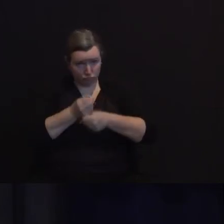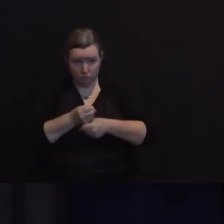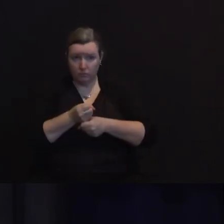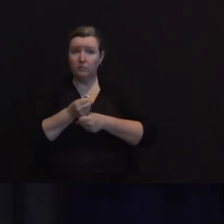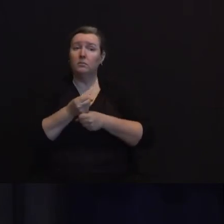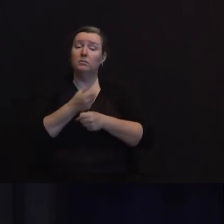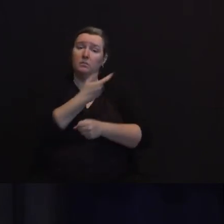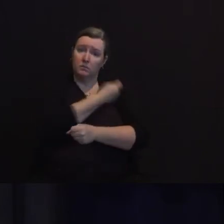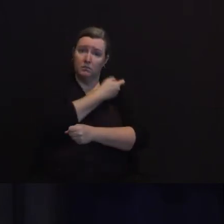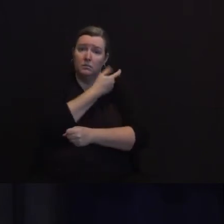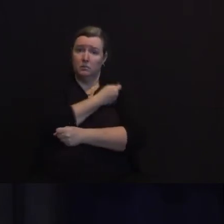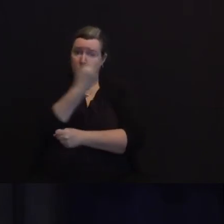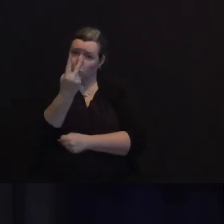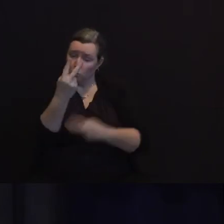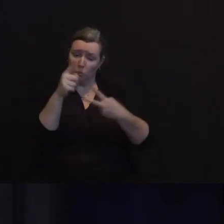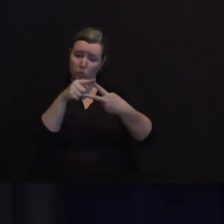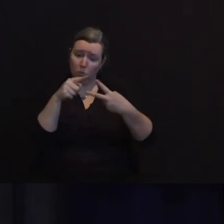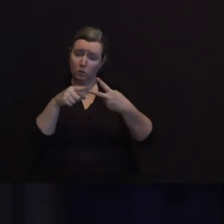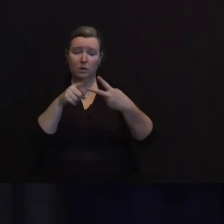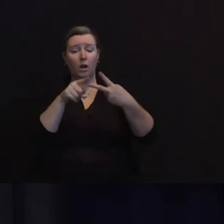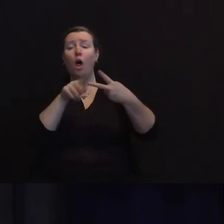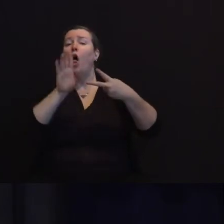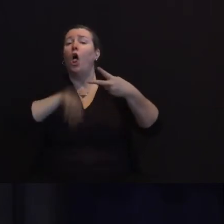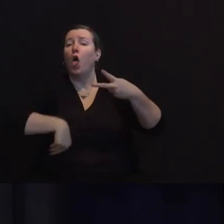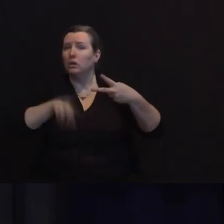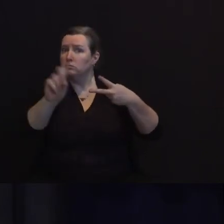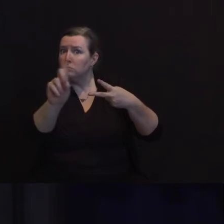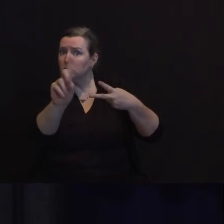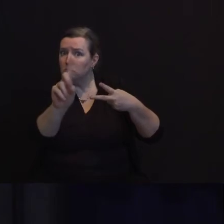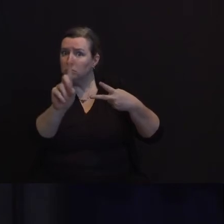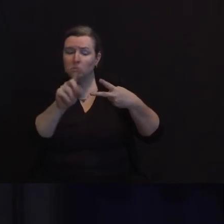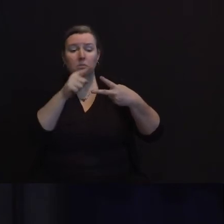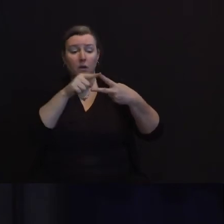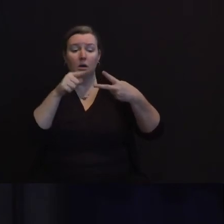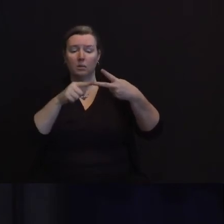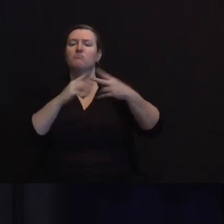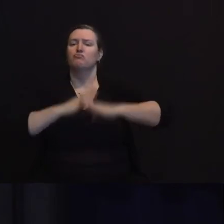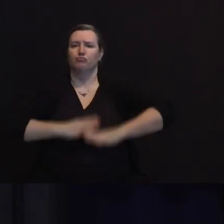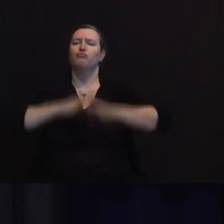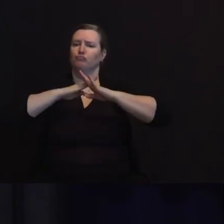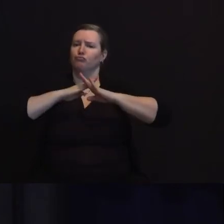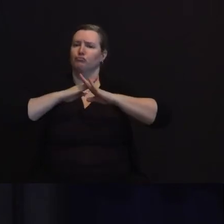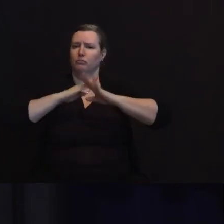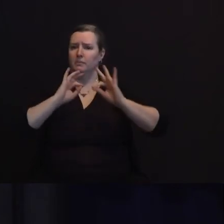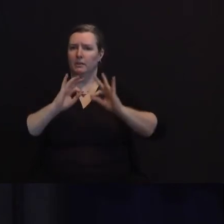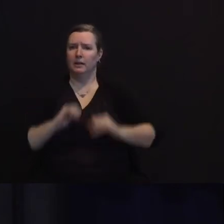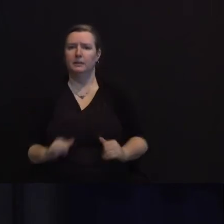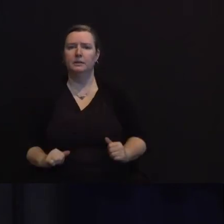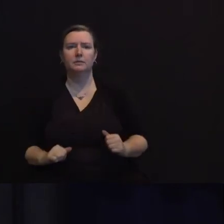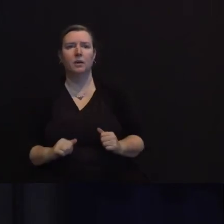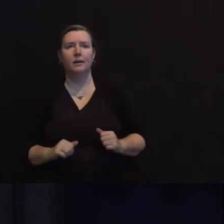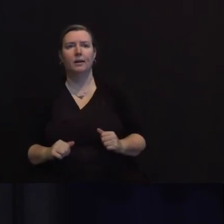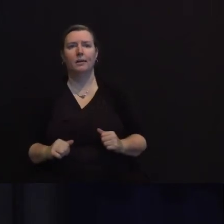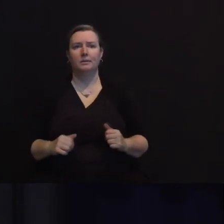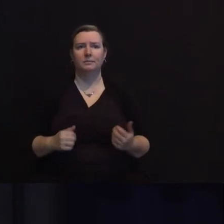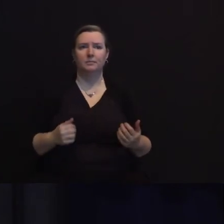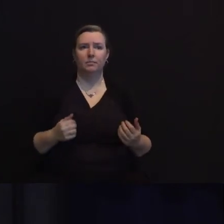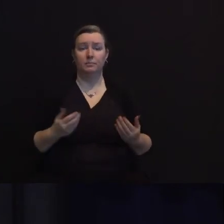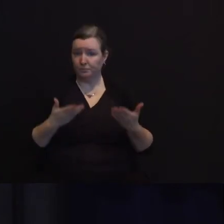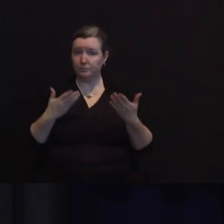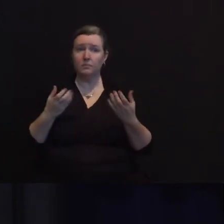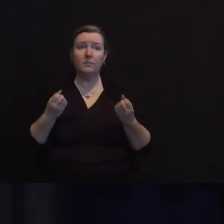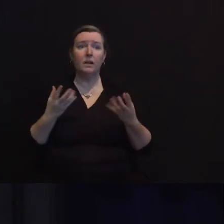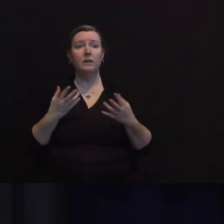have maximum protection against the virus. It is recommended that individuals get their second dose as close